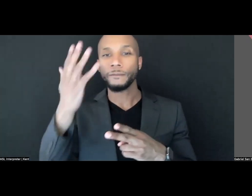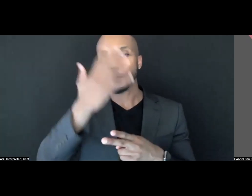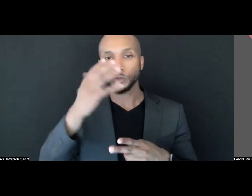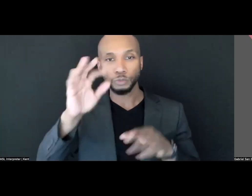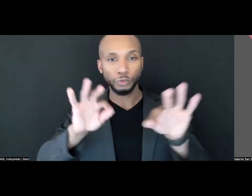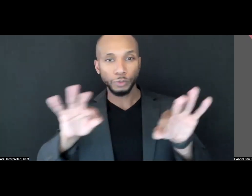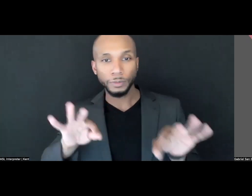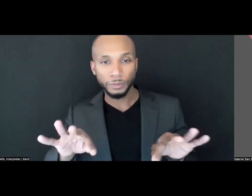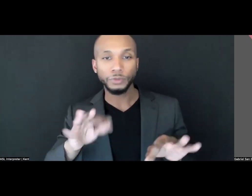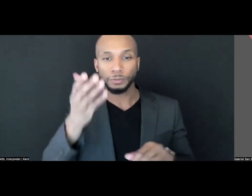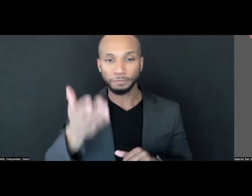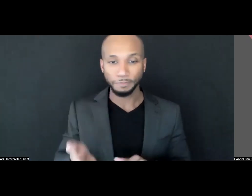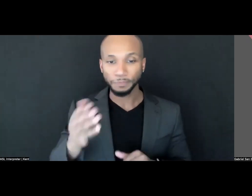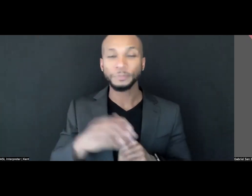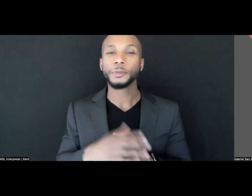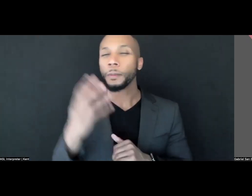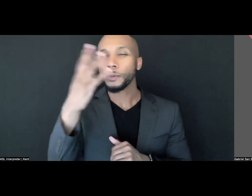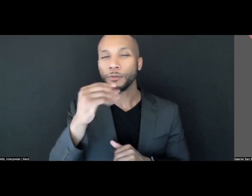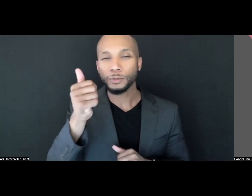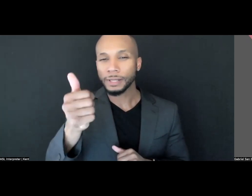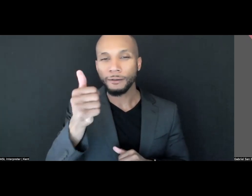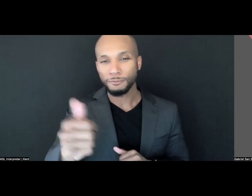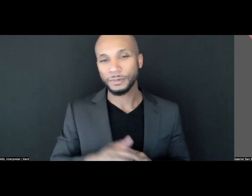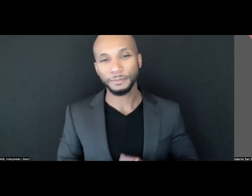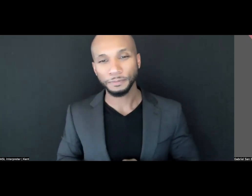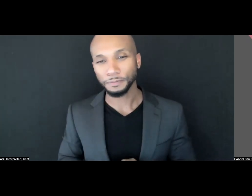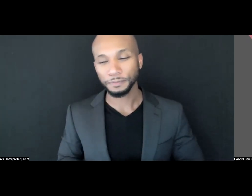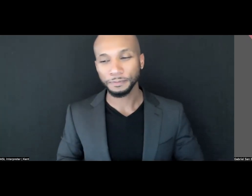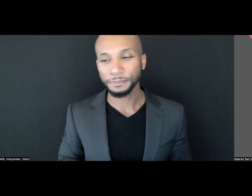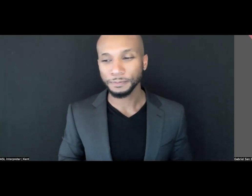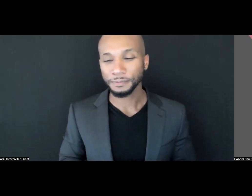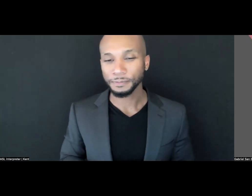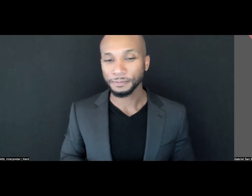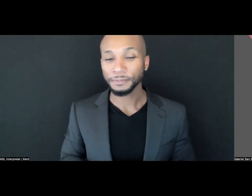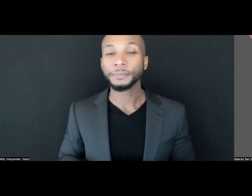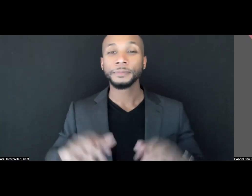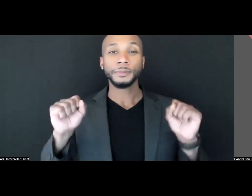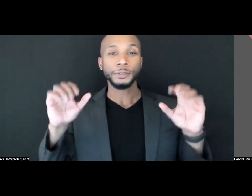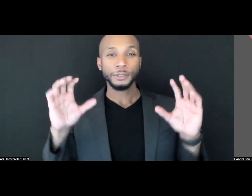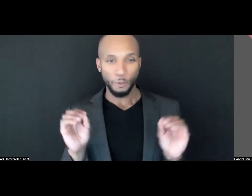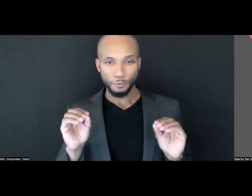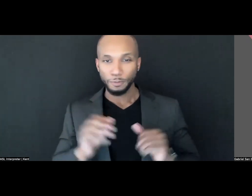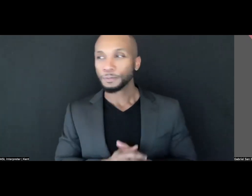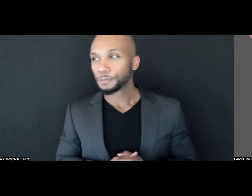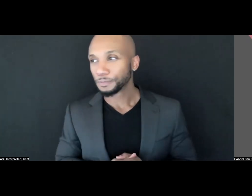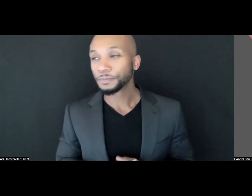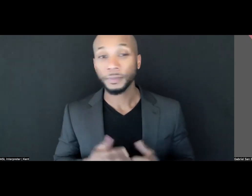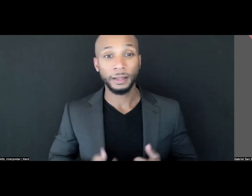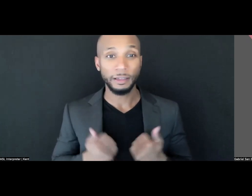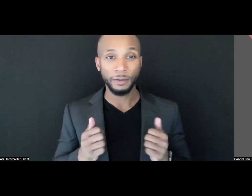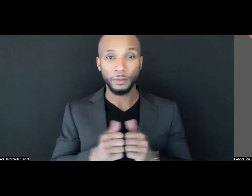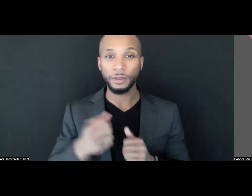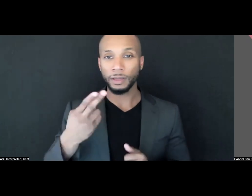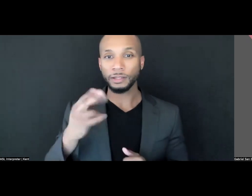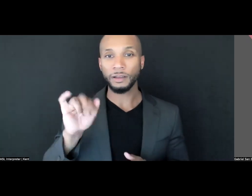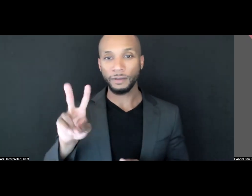of yourself, of your beautiful selves. And so, living with HIV and other